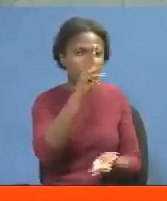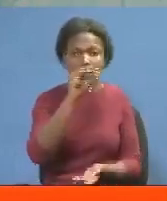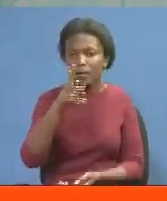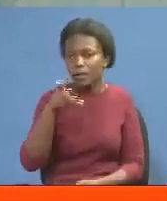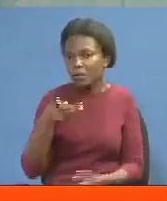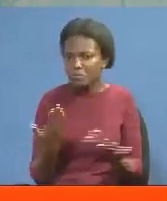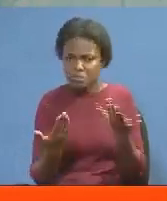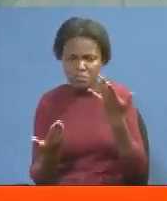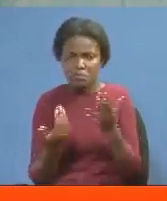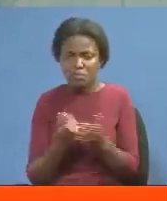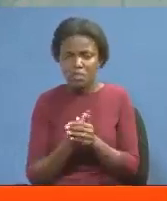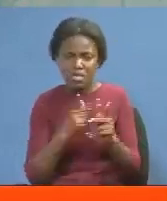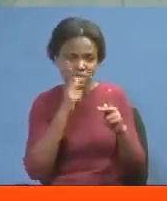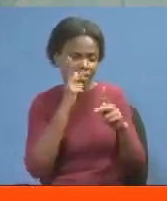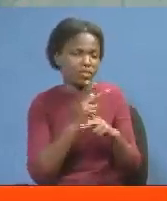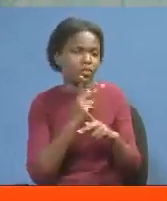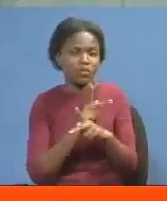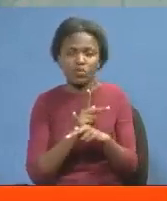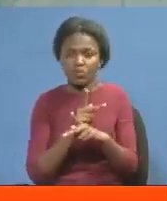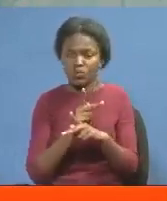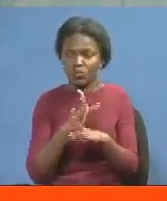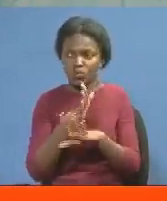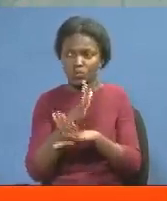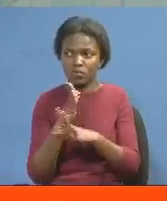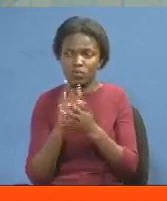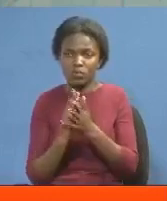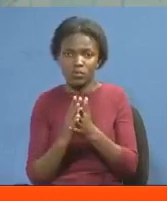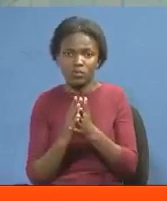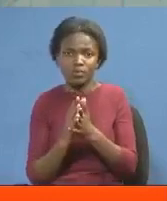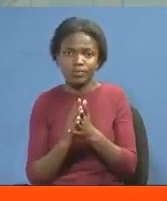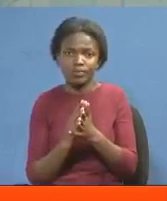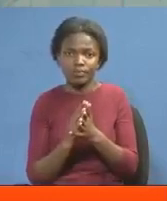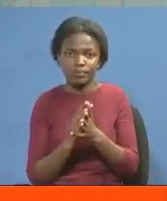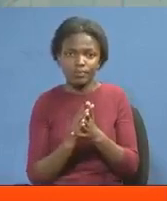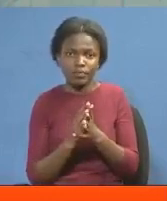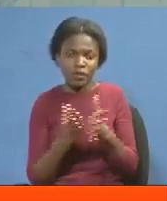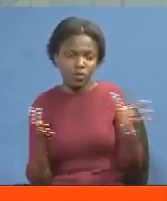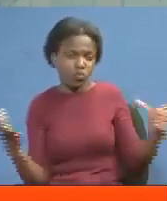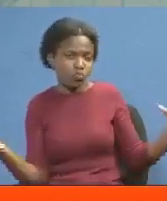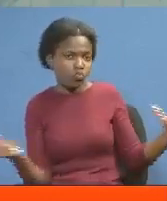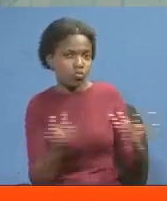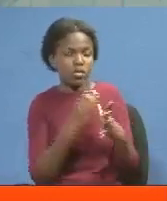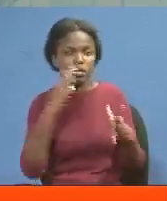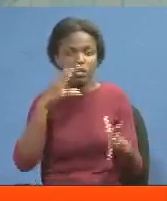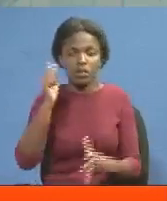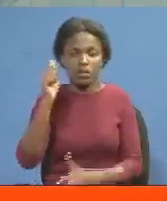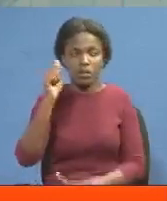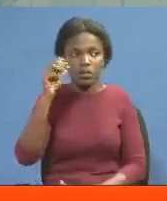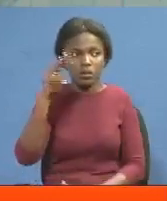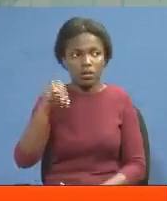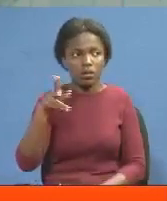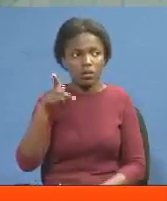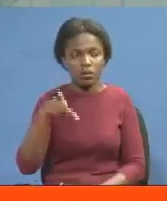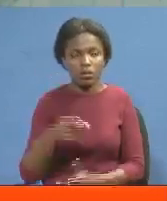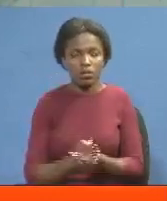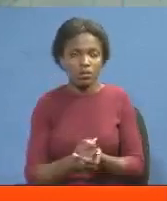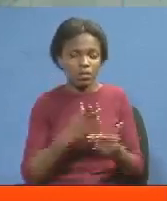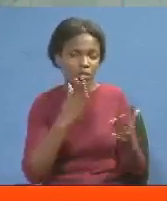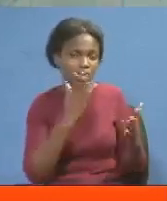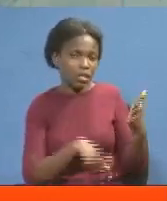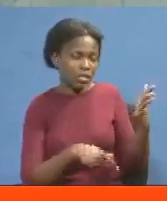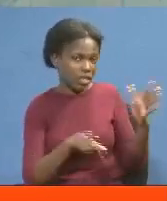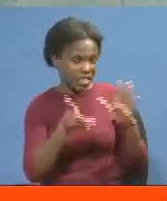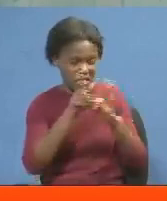we have a failed security system that has not been able to penetrate into the refugee camps. And there's nothing that prohibits a